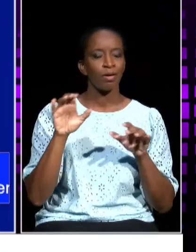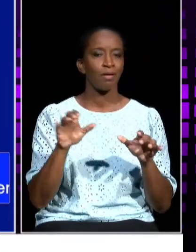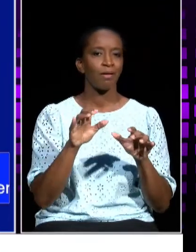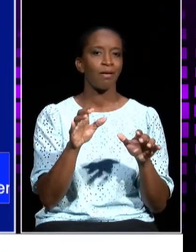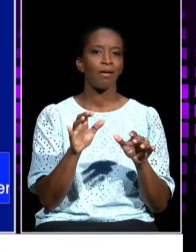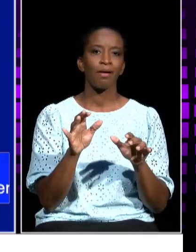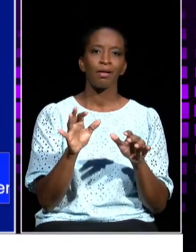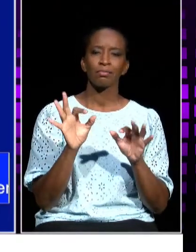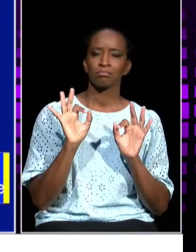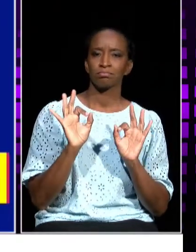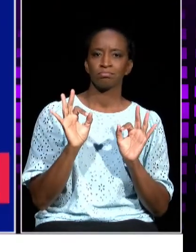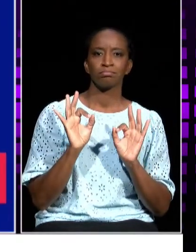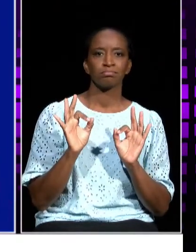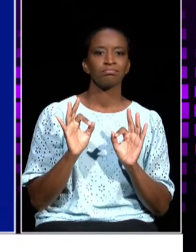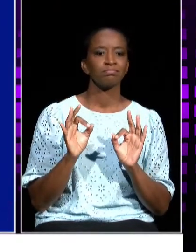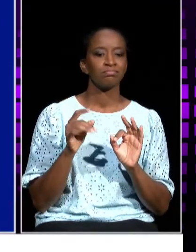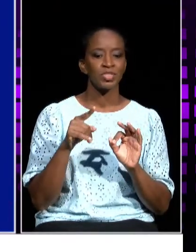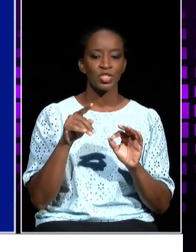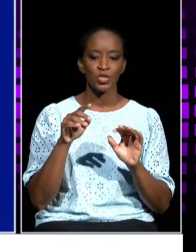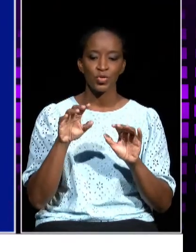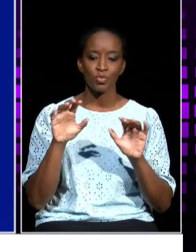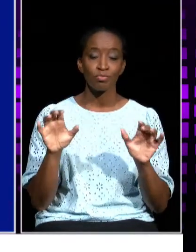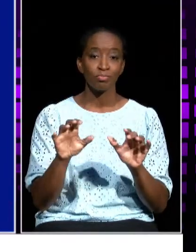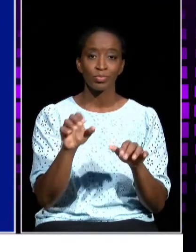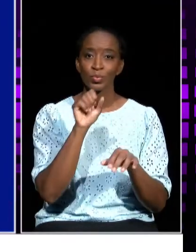to end all types of violence in our country.